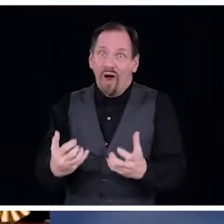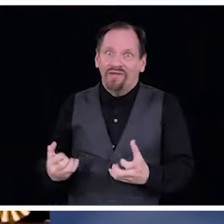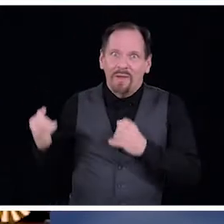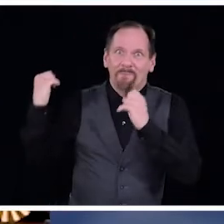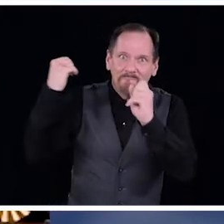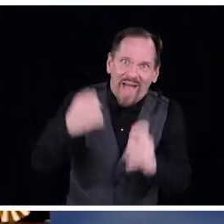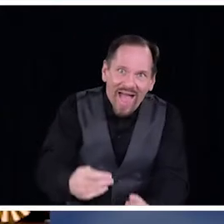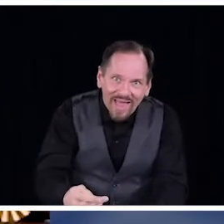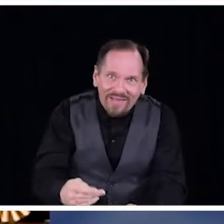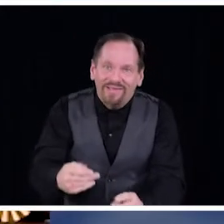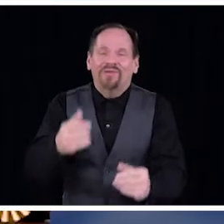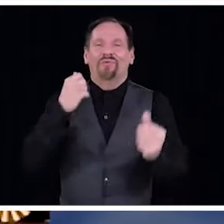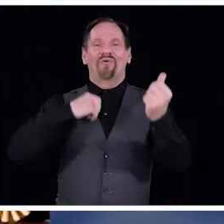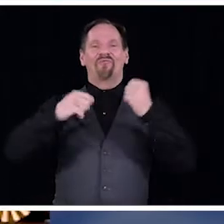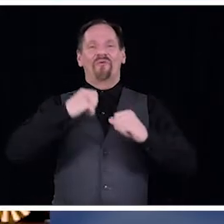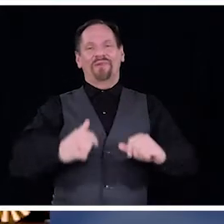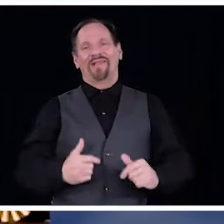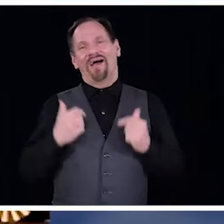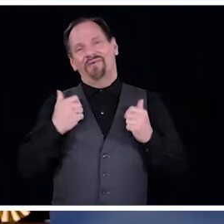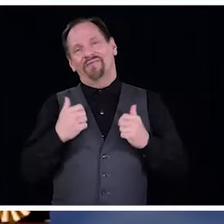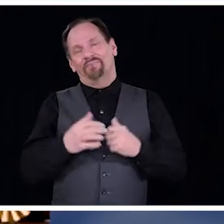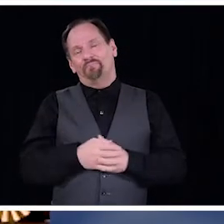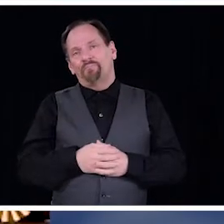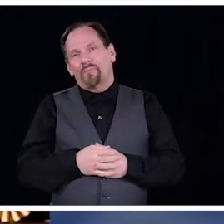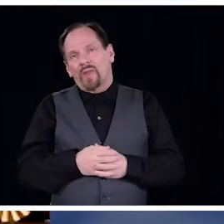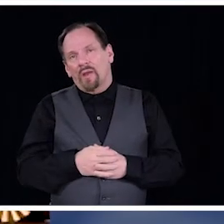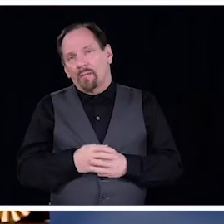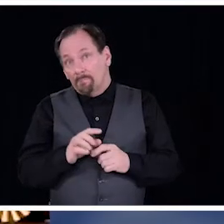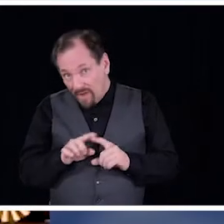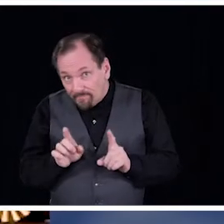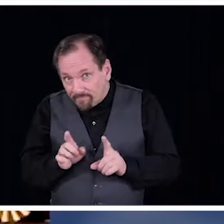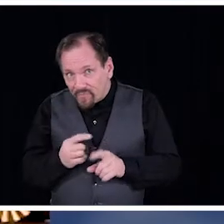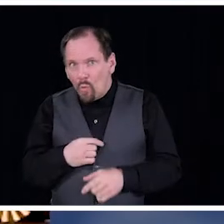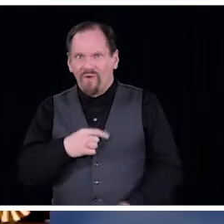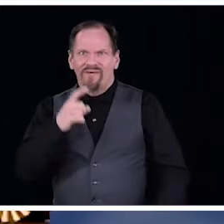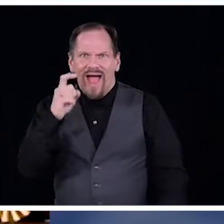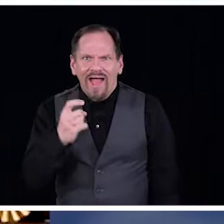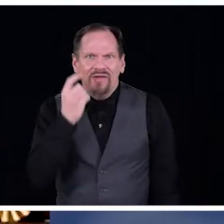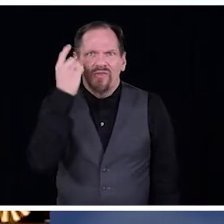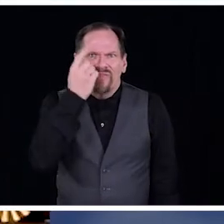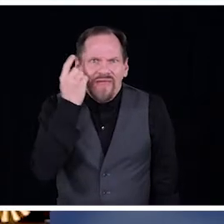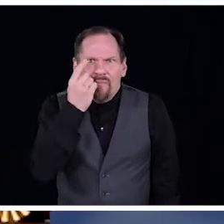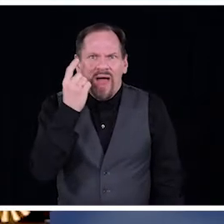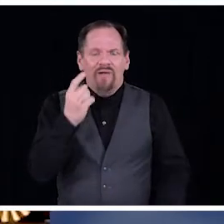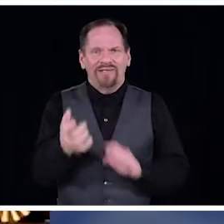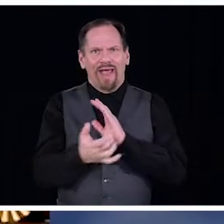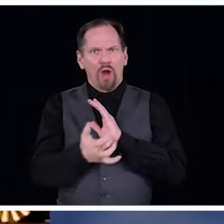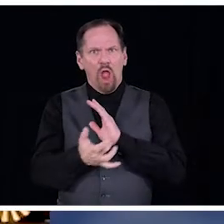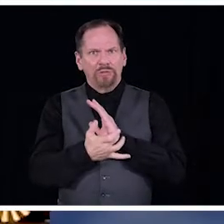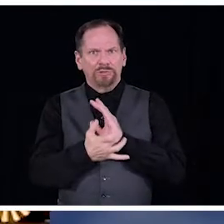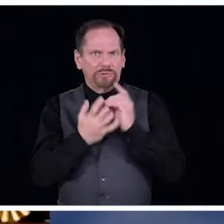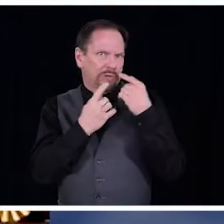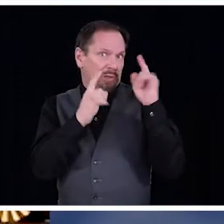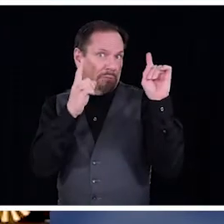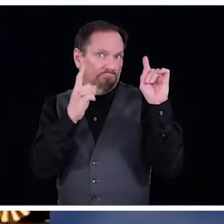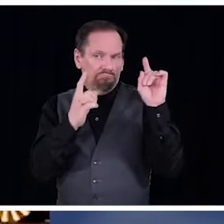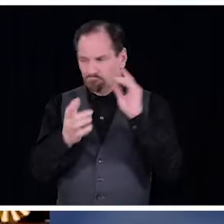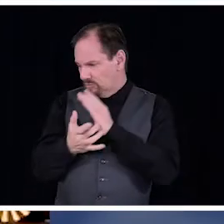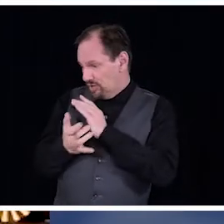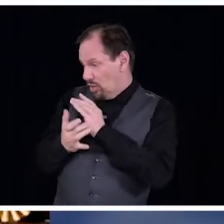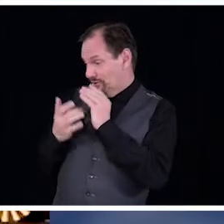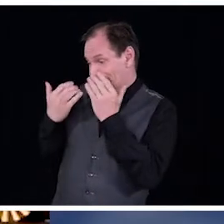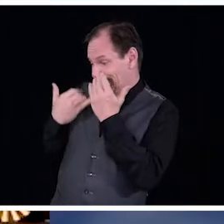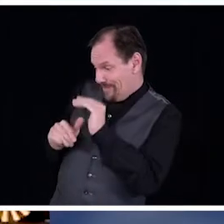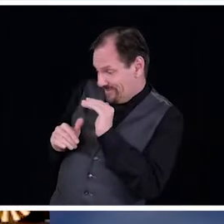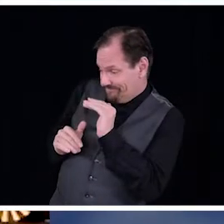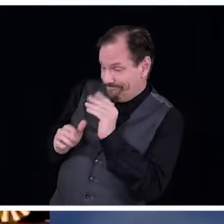made us think anew about what role technology can play, what things does it help to accentuate, and what are its limitations.